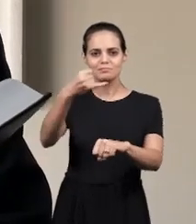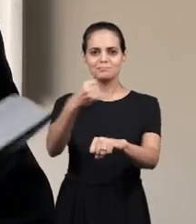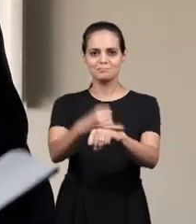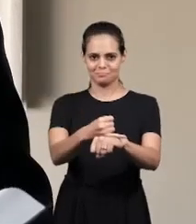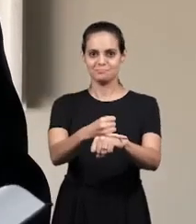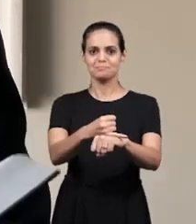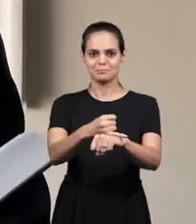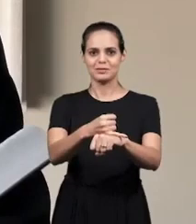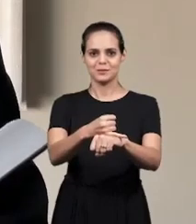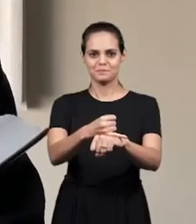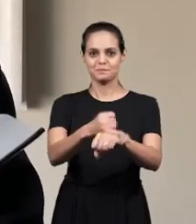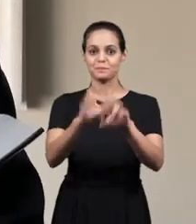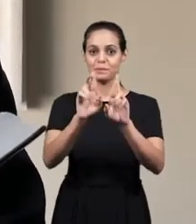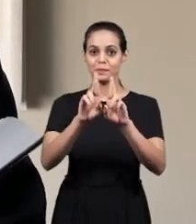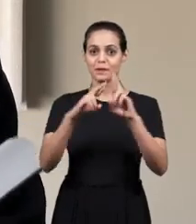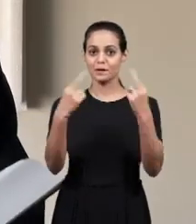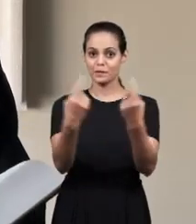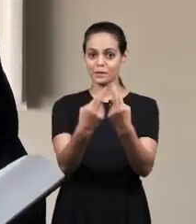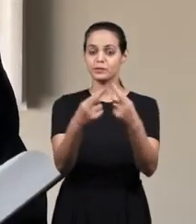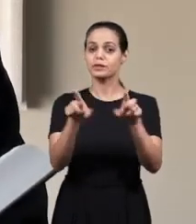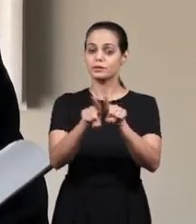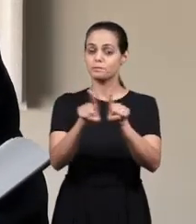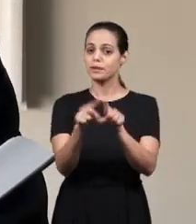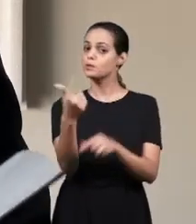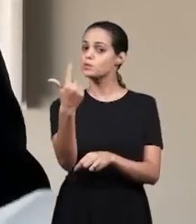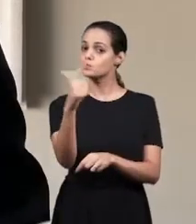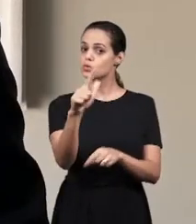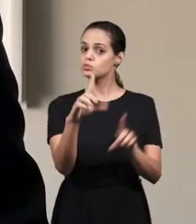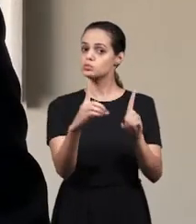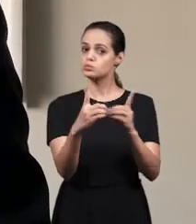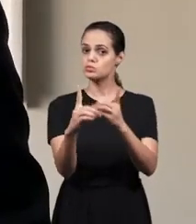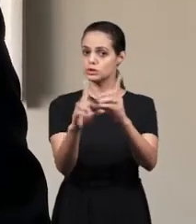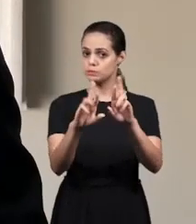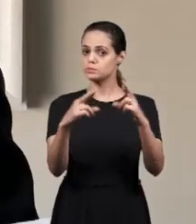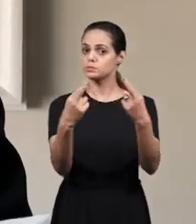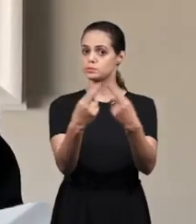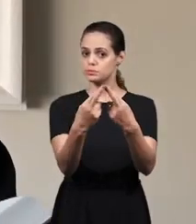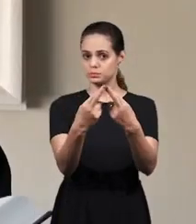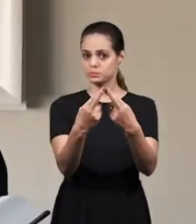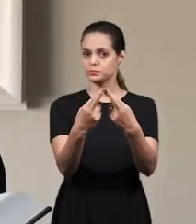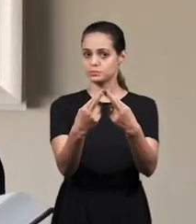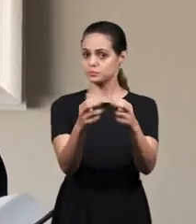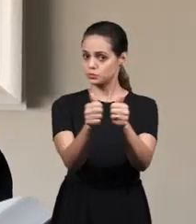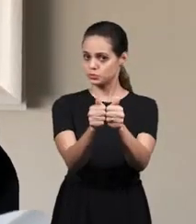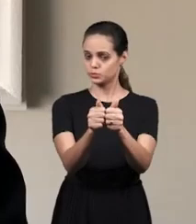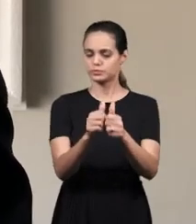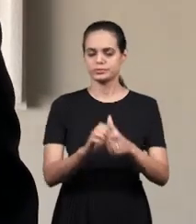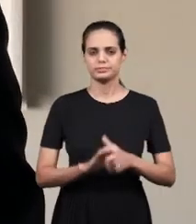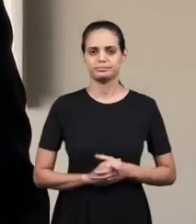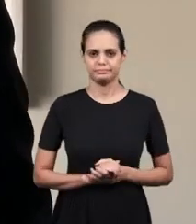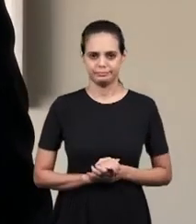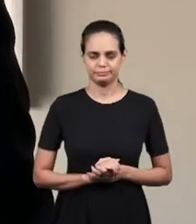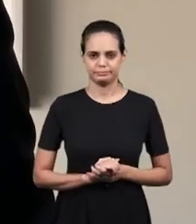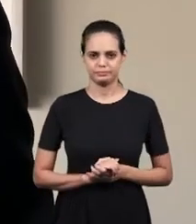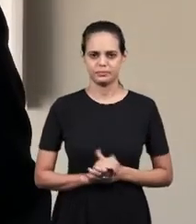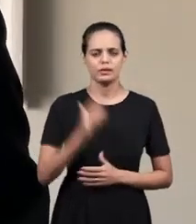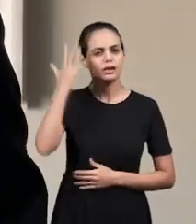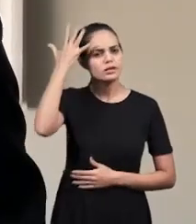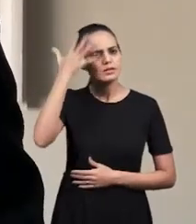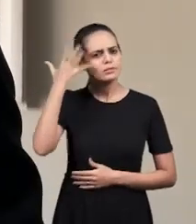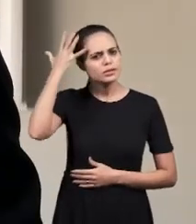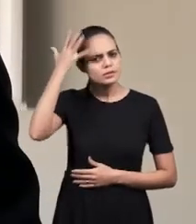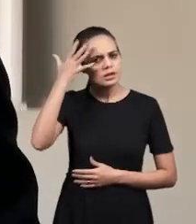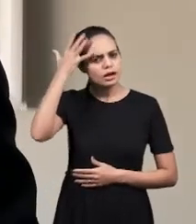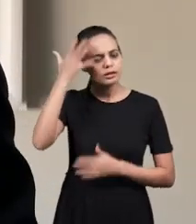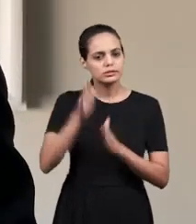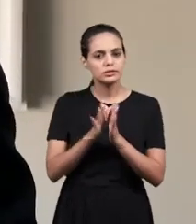other disciples that were gathered. And this word, brothers and friends, evidently has something